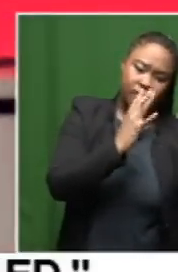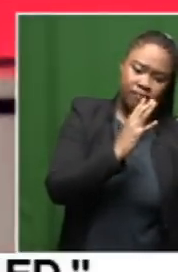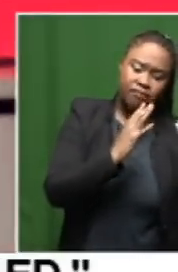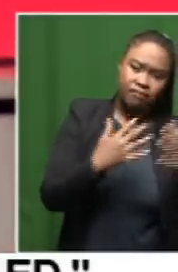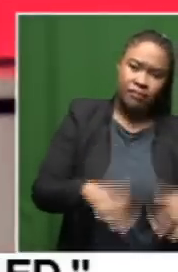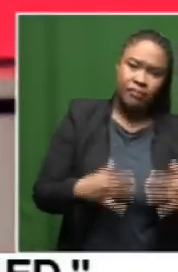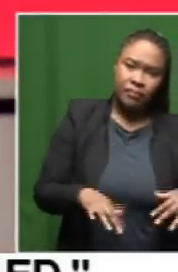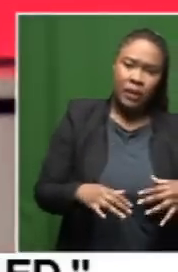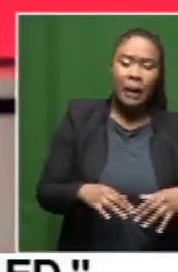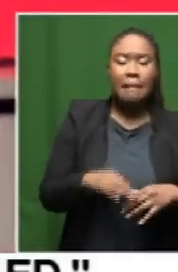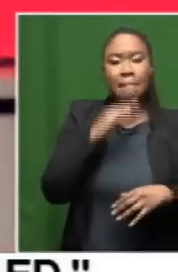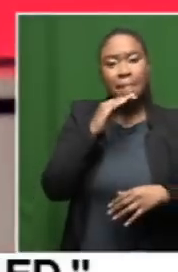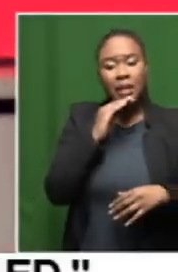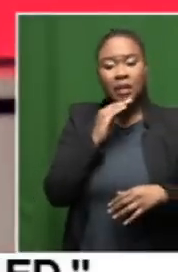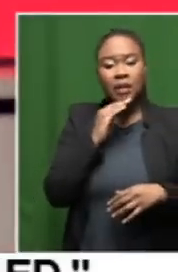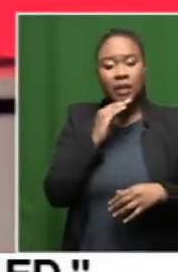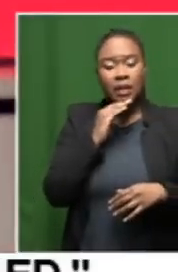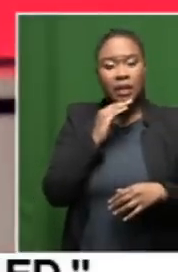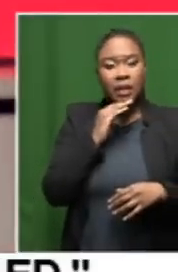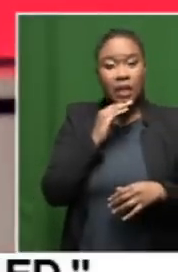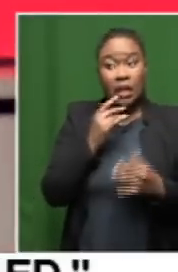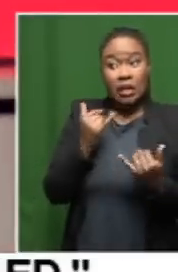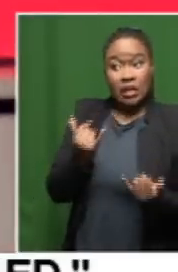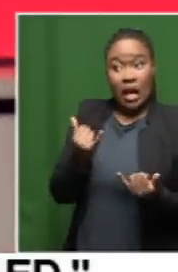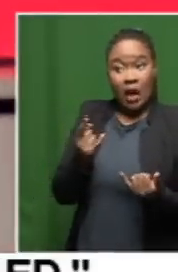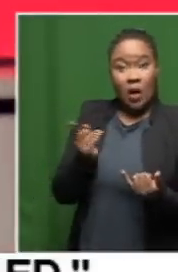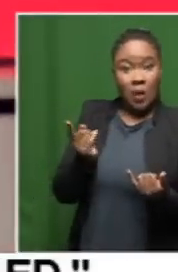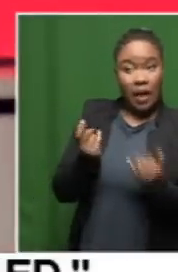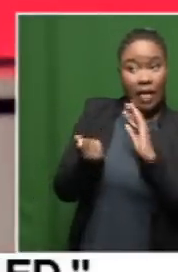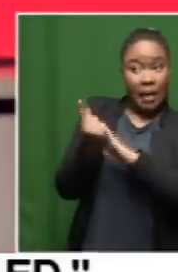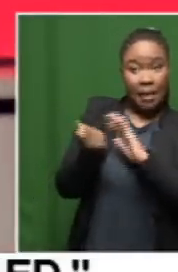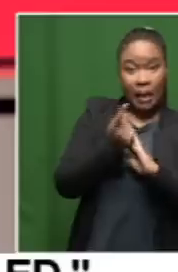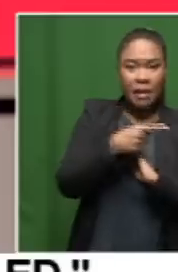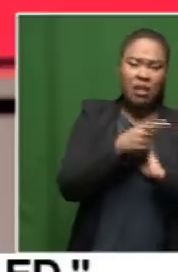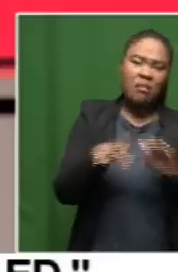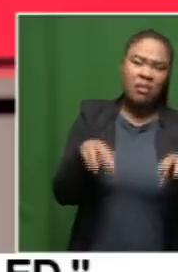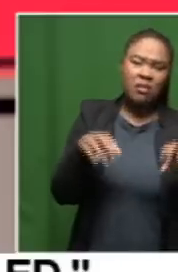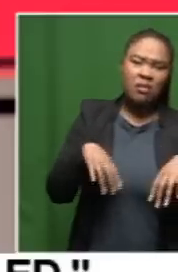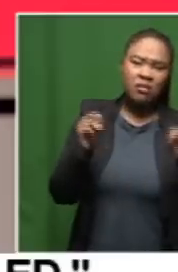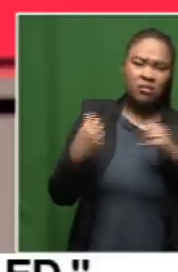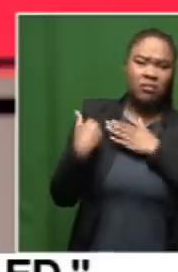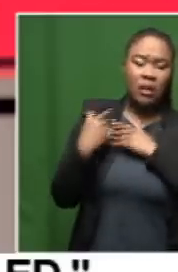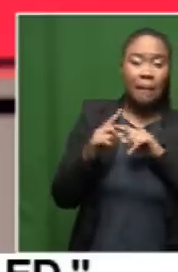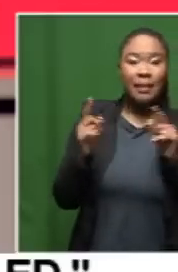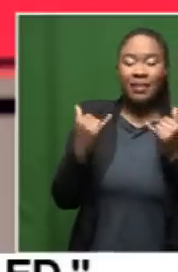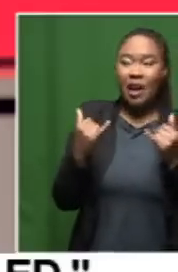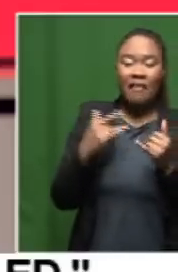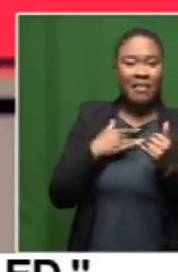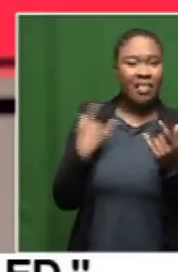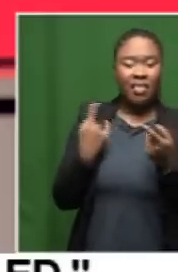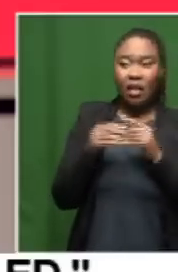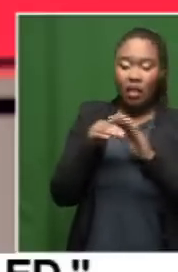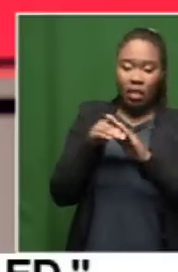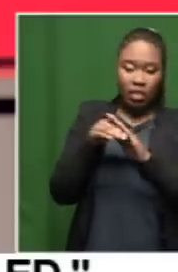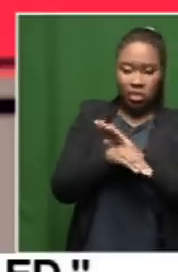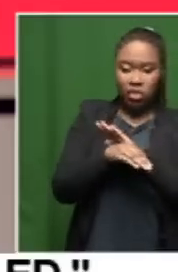shoulder more blames for any weaknesses that exist. We are feeling that our revolution and its sense of regression can